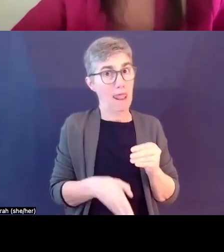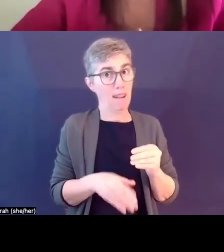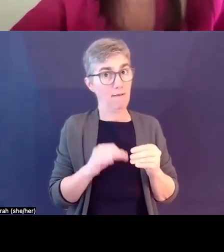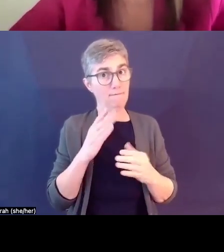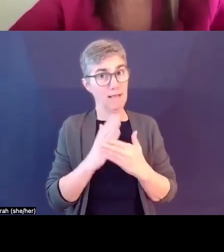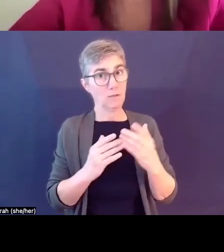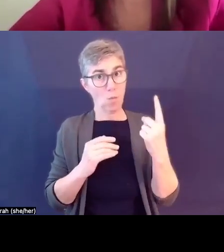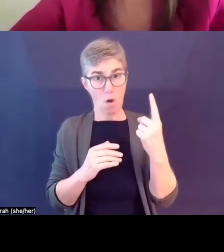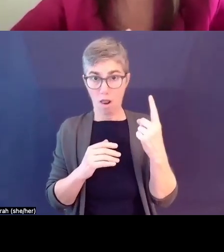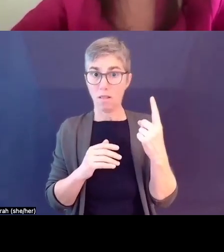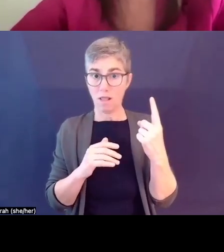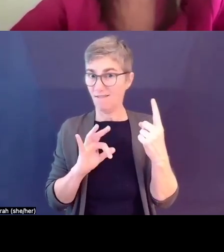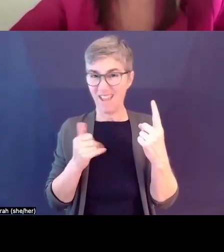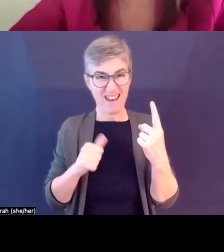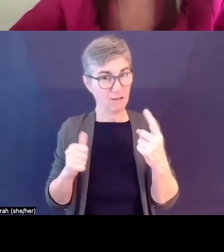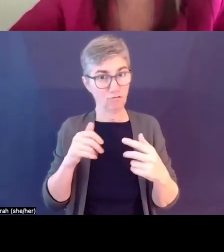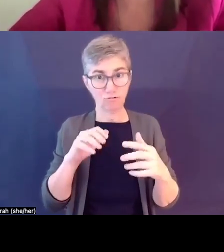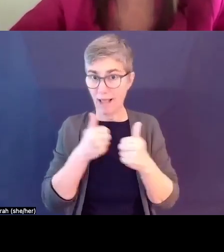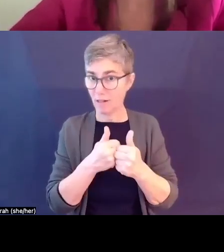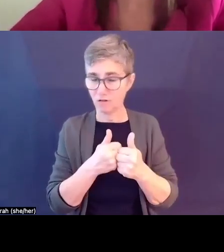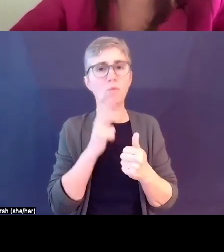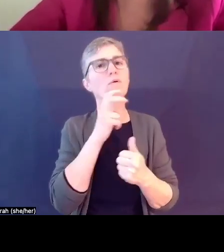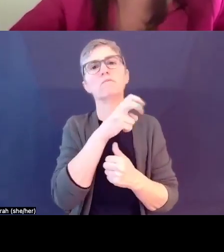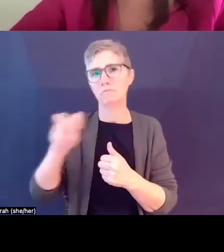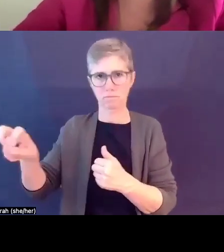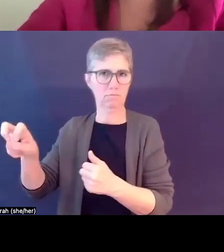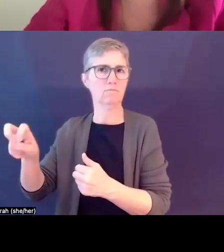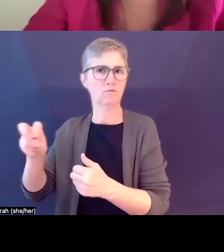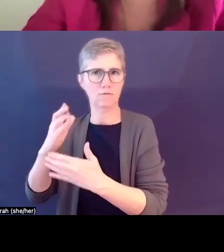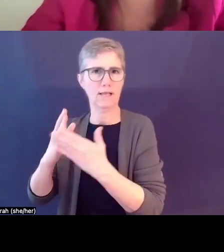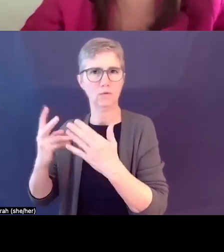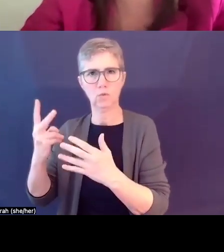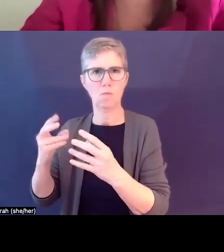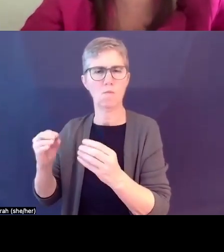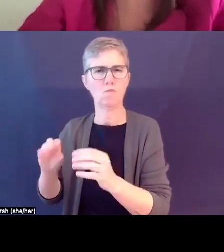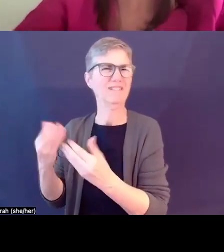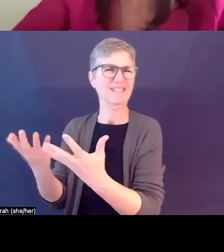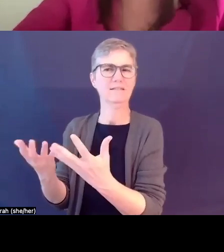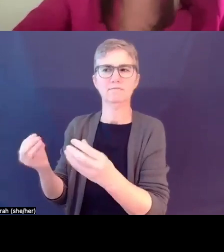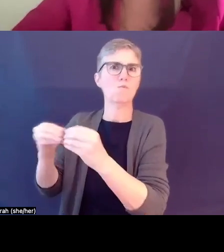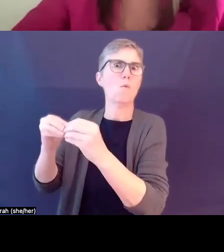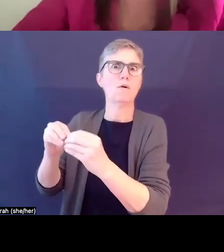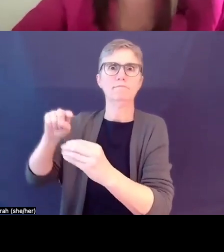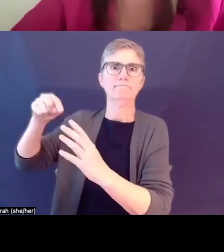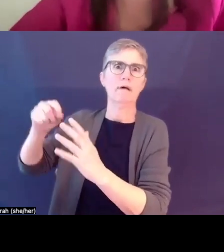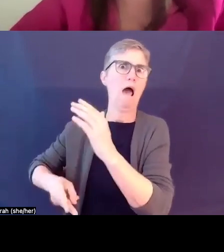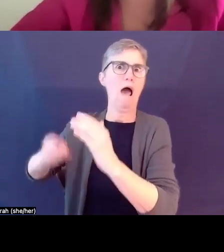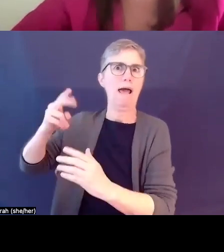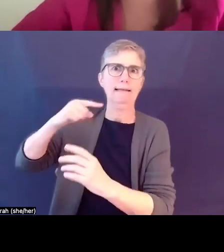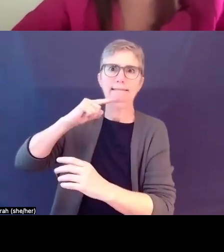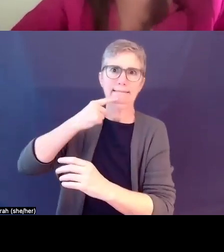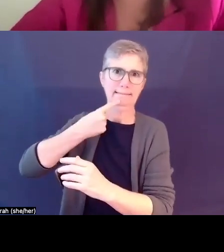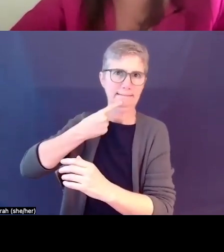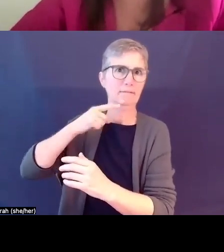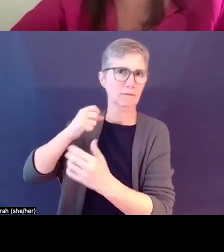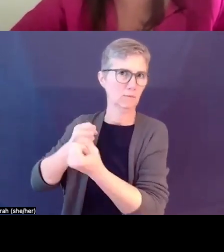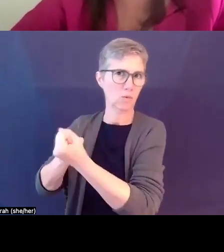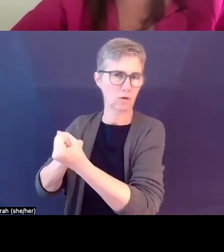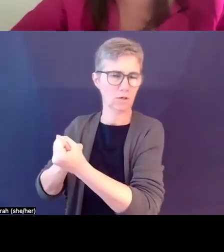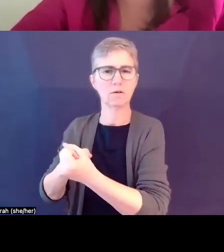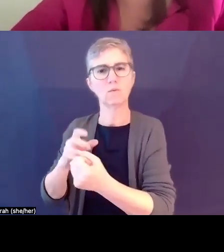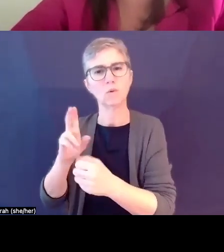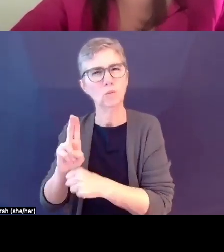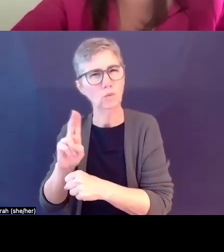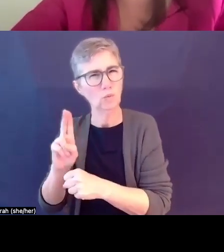have implementation challenges, they enter phase 2 and receive higher intensity support. Now, we use a process model, getting to outcomes, to